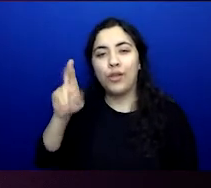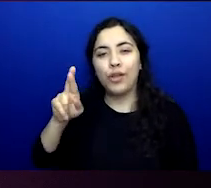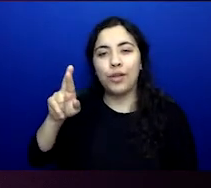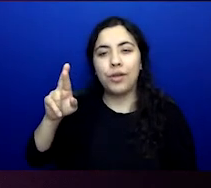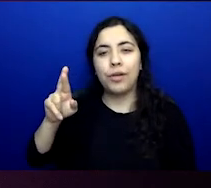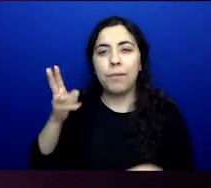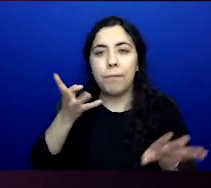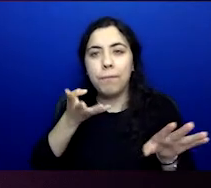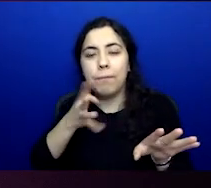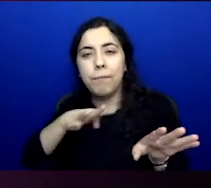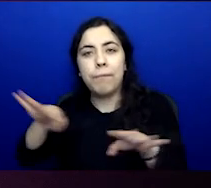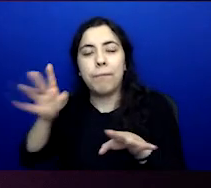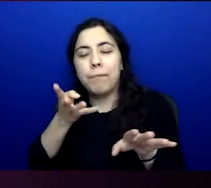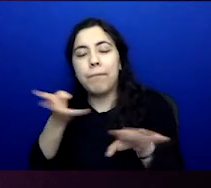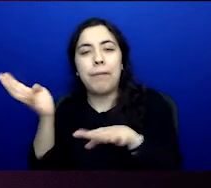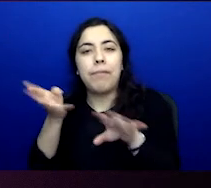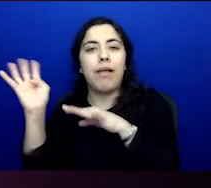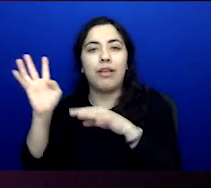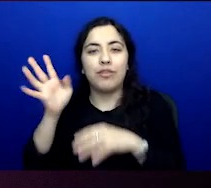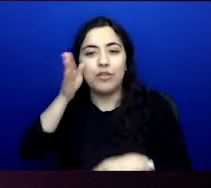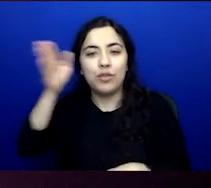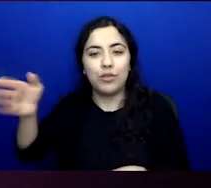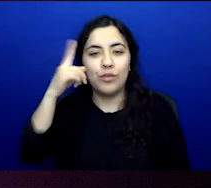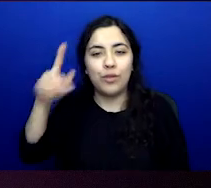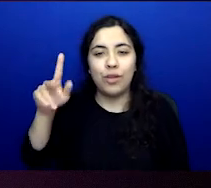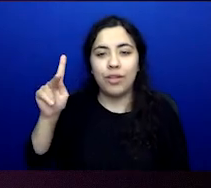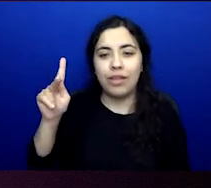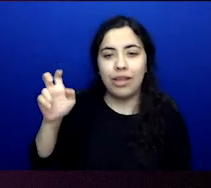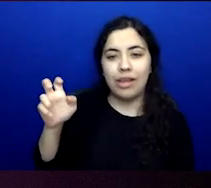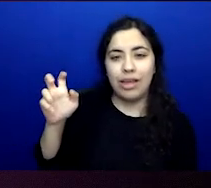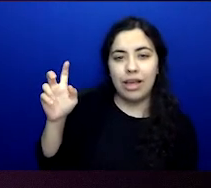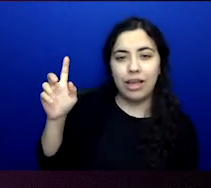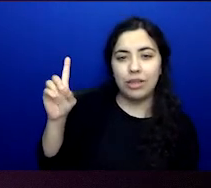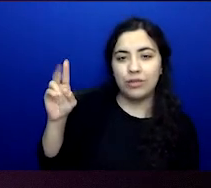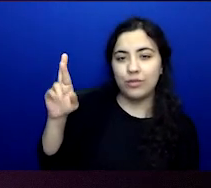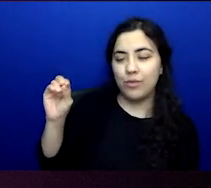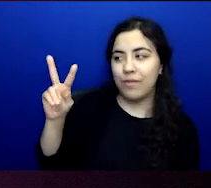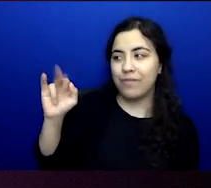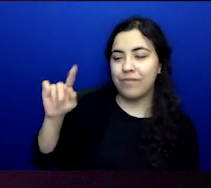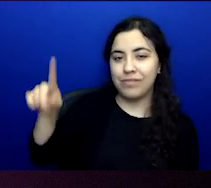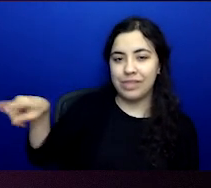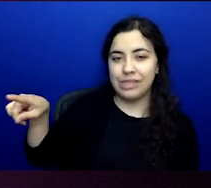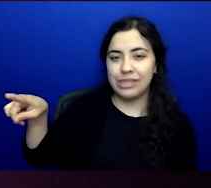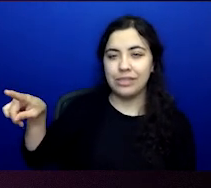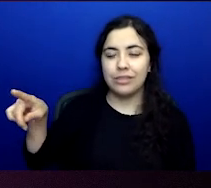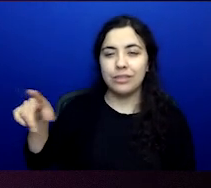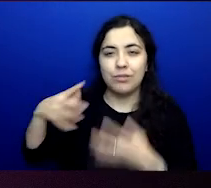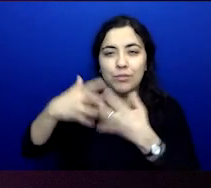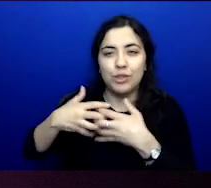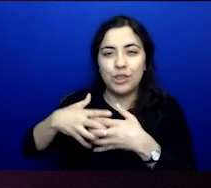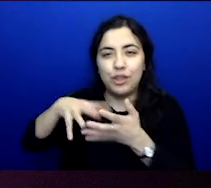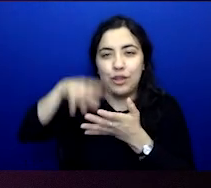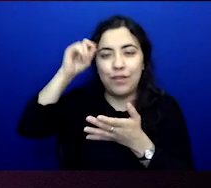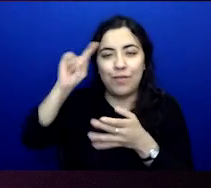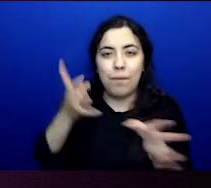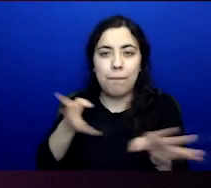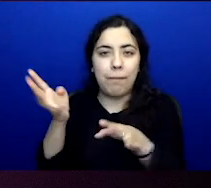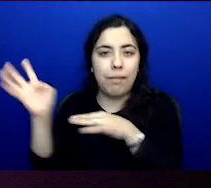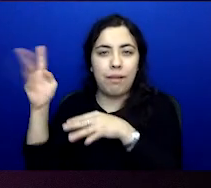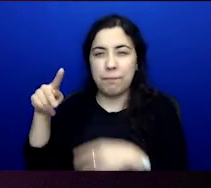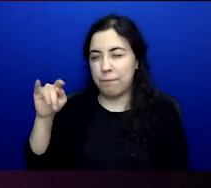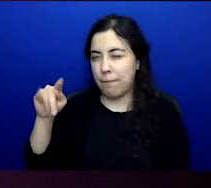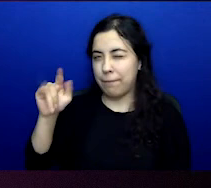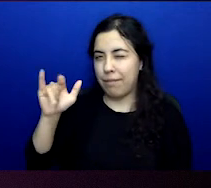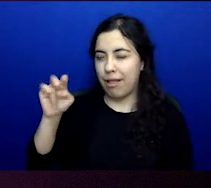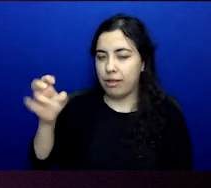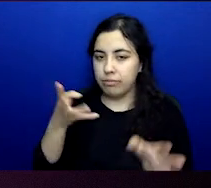Kedro-viz project, which is a web tool for visualizing machine learning pipelines. But first of all, like all great introductions, let me start